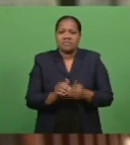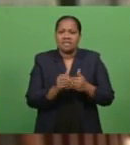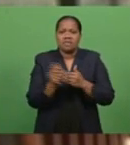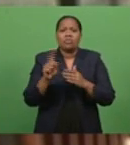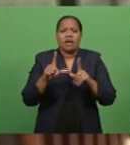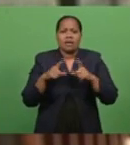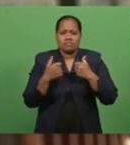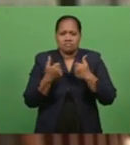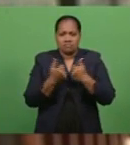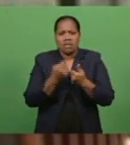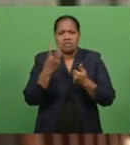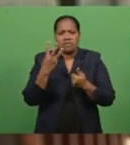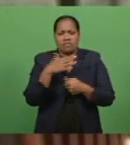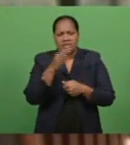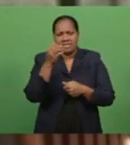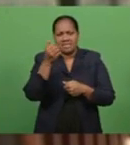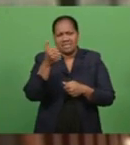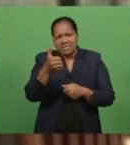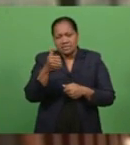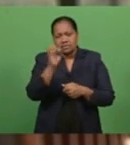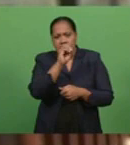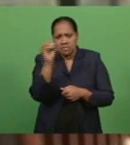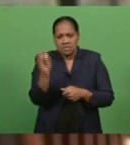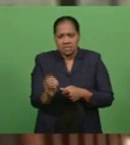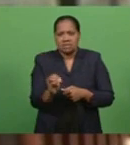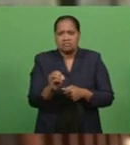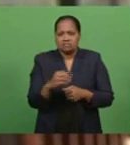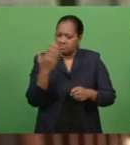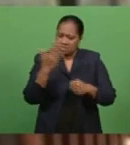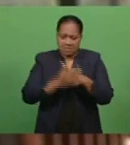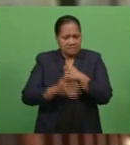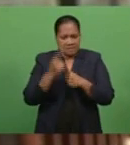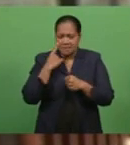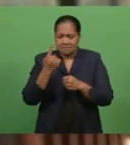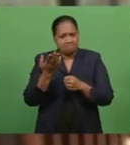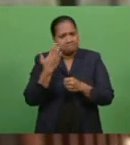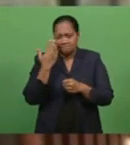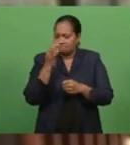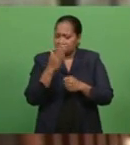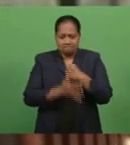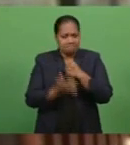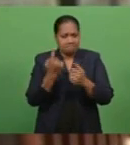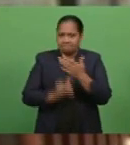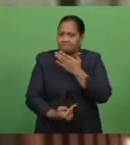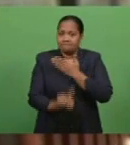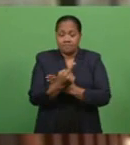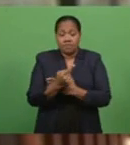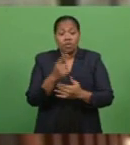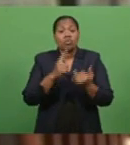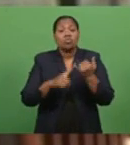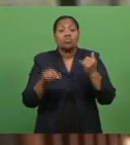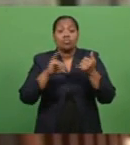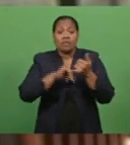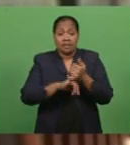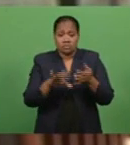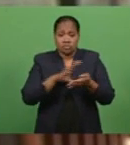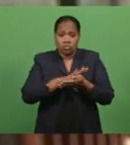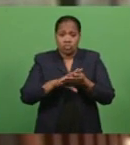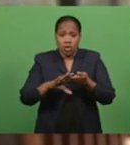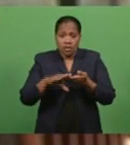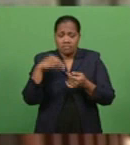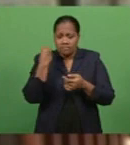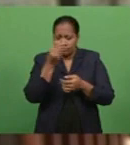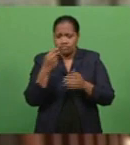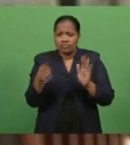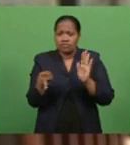plunge 306% to lows never seen before. This saw the US dollar edge higher as tumbling crude prices pressured